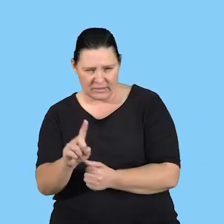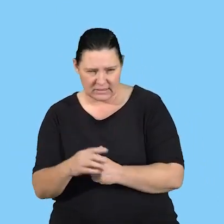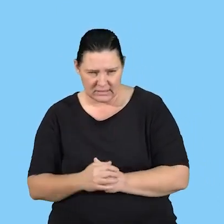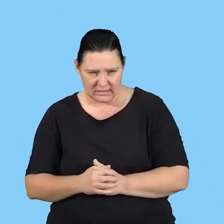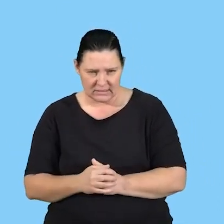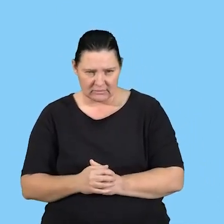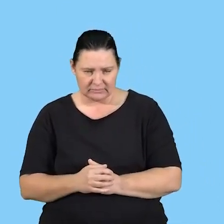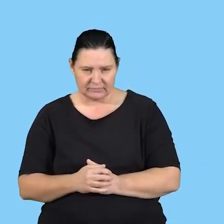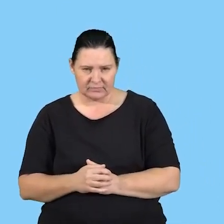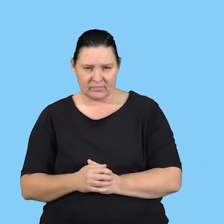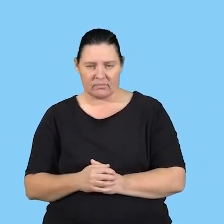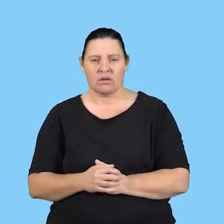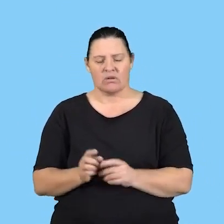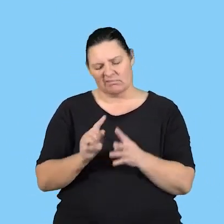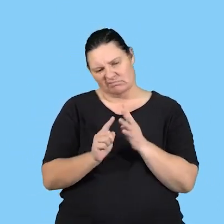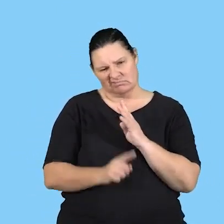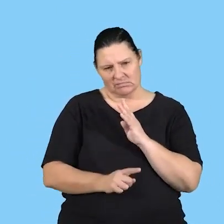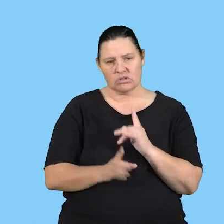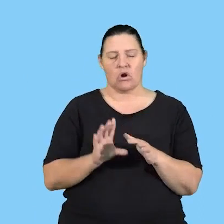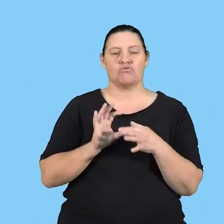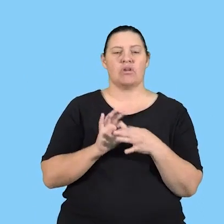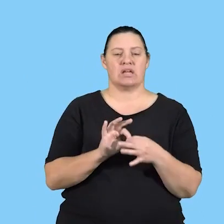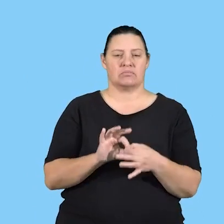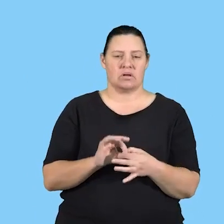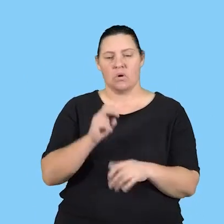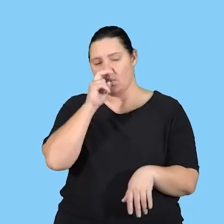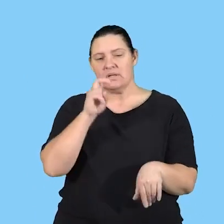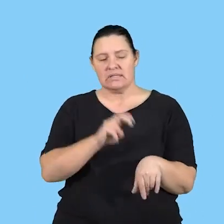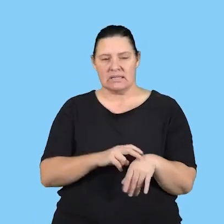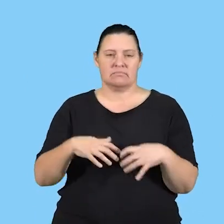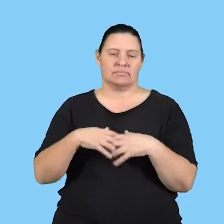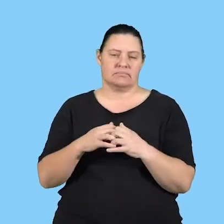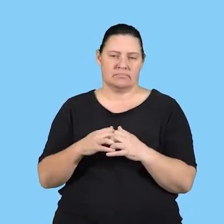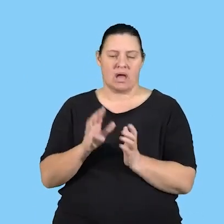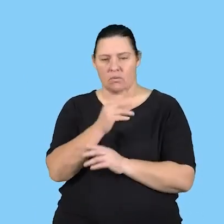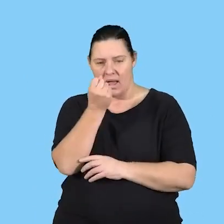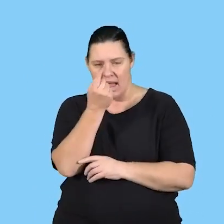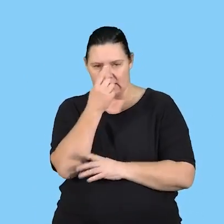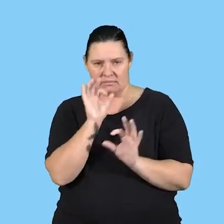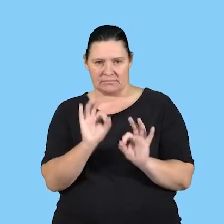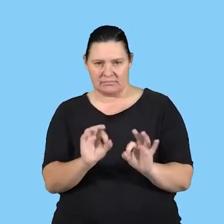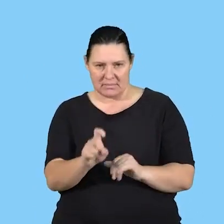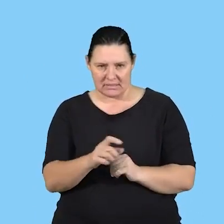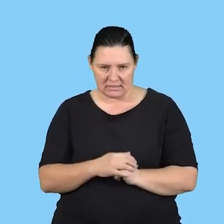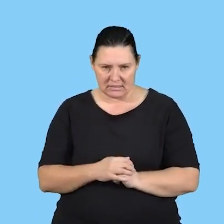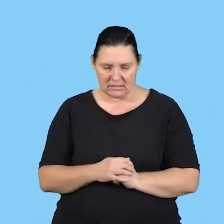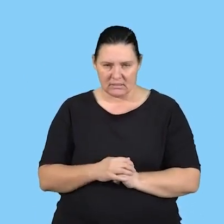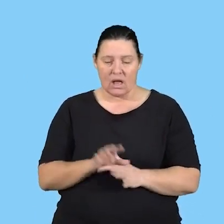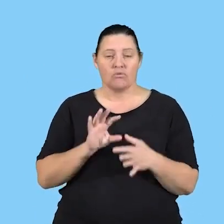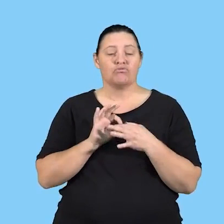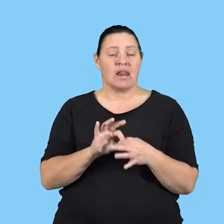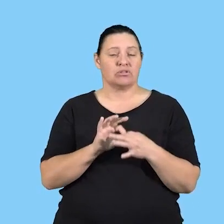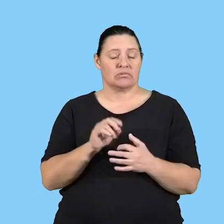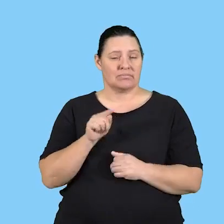those. So those are the relationships that need to be put in place and understood perfectly. Now, these